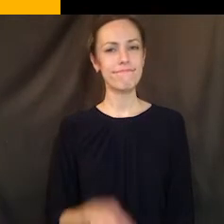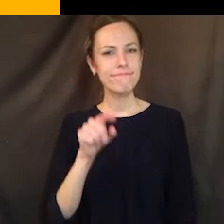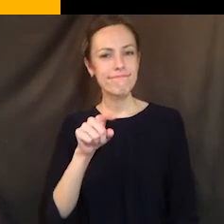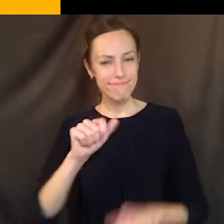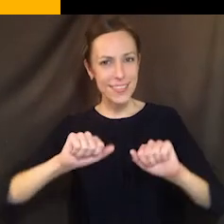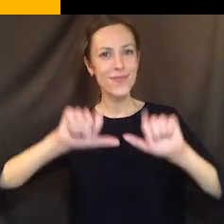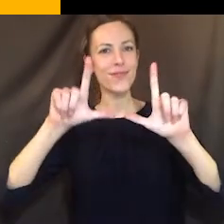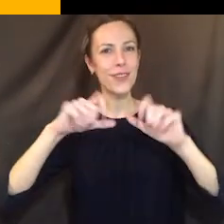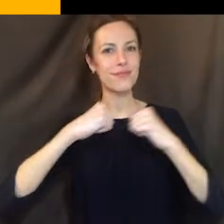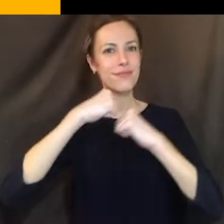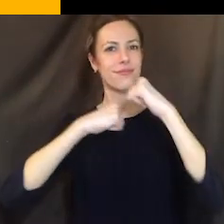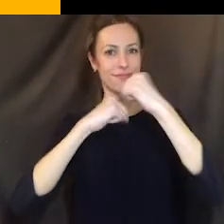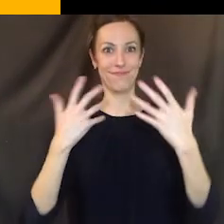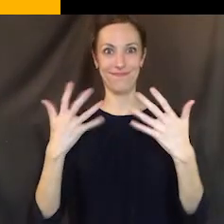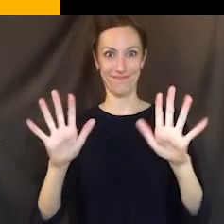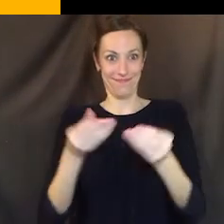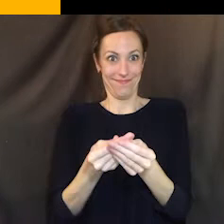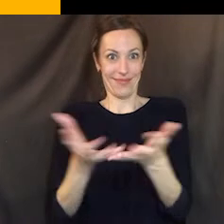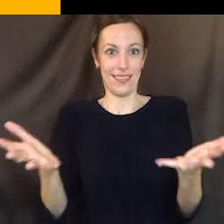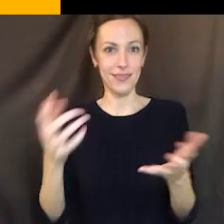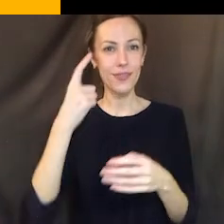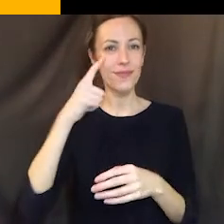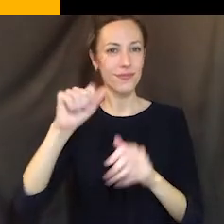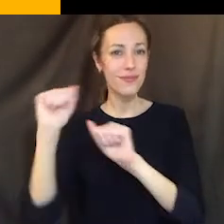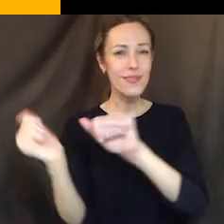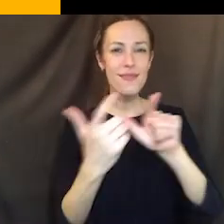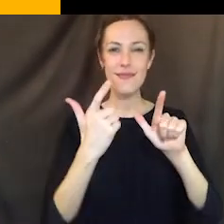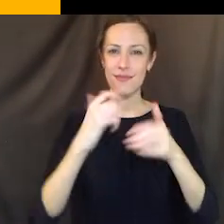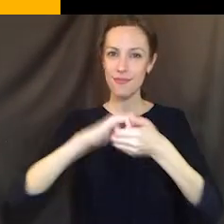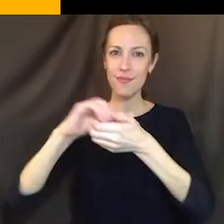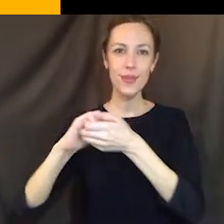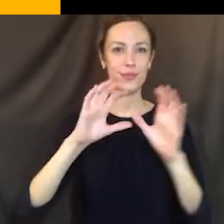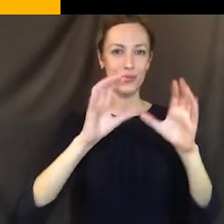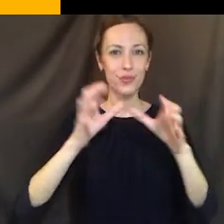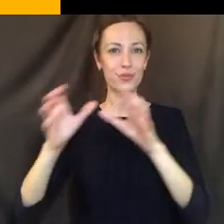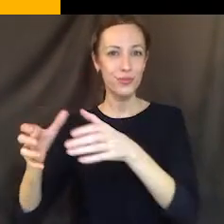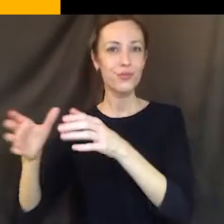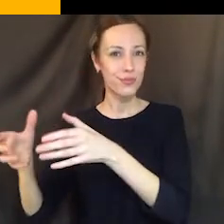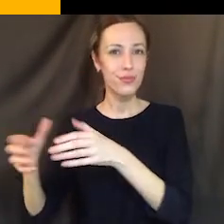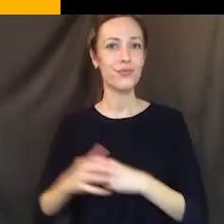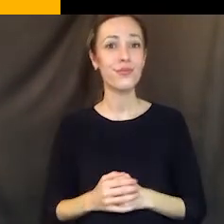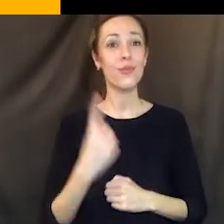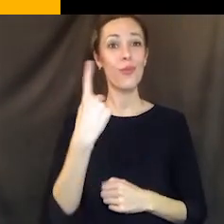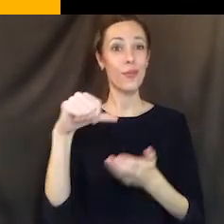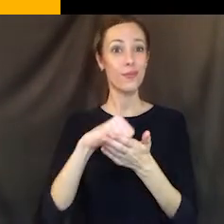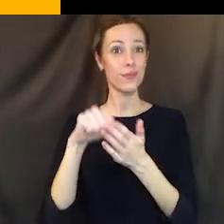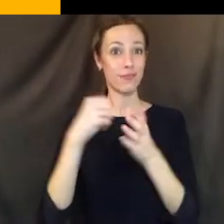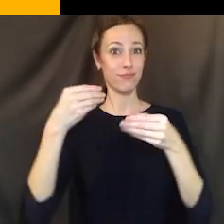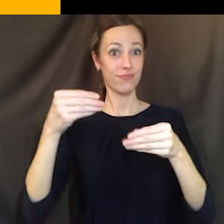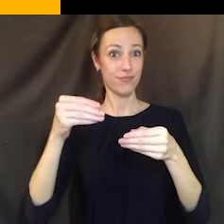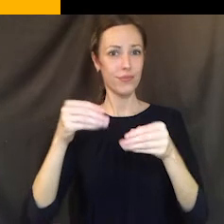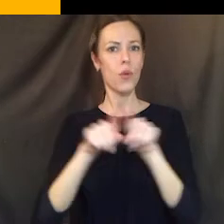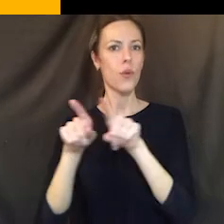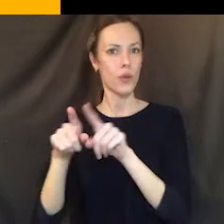This framework was made available to all country teams and partners, and step-by-step guidance for contextualized game development is described in